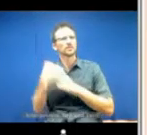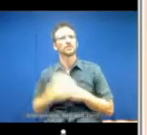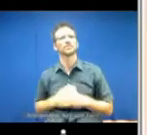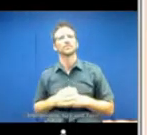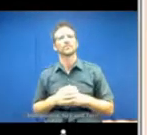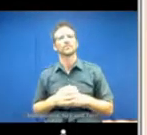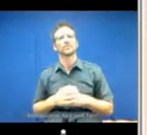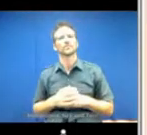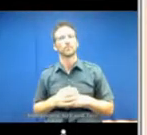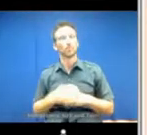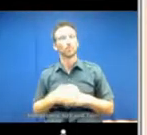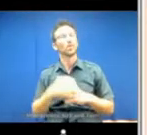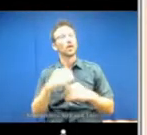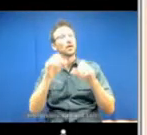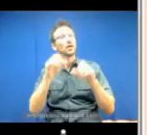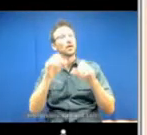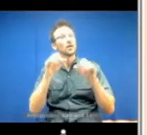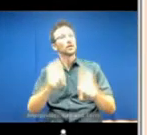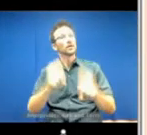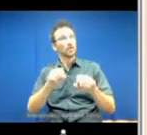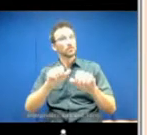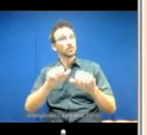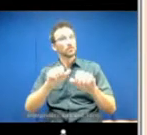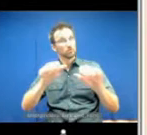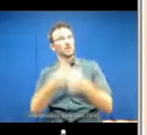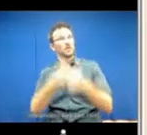interpretation can be challenged.